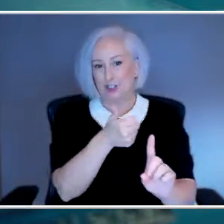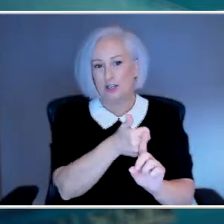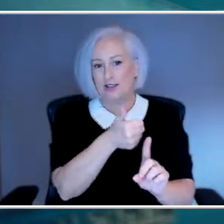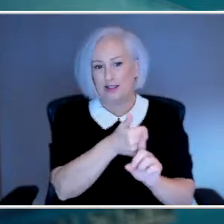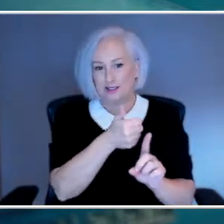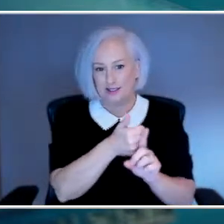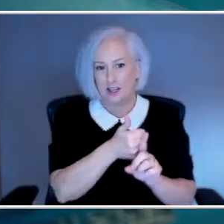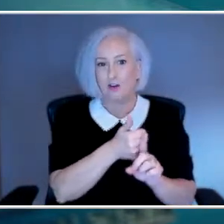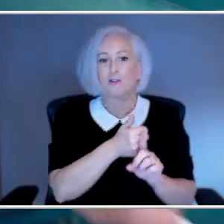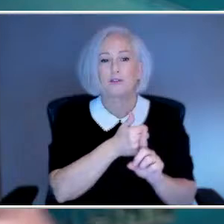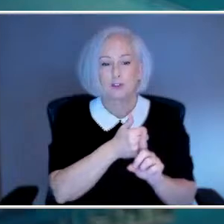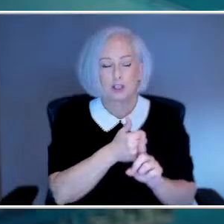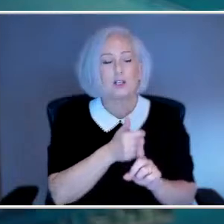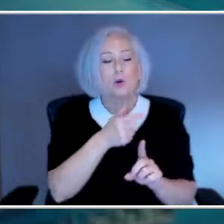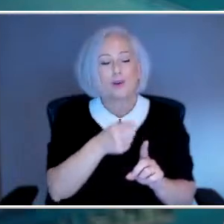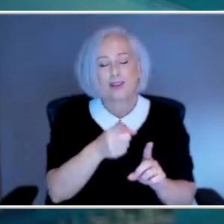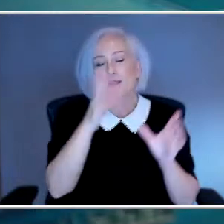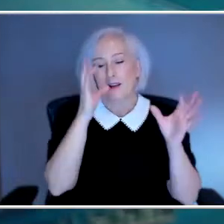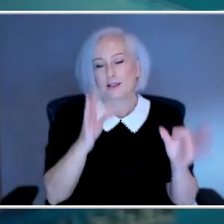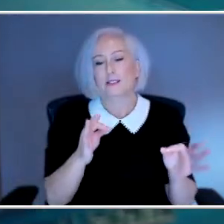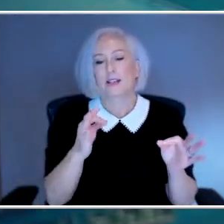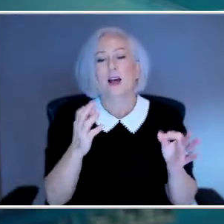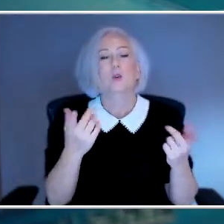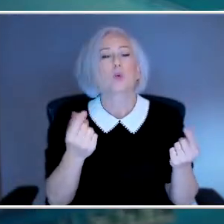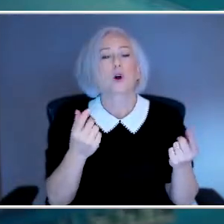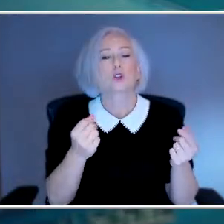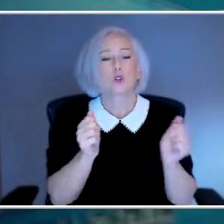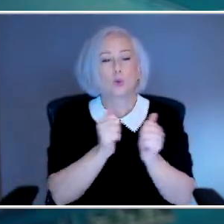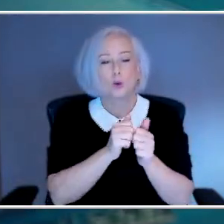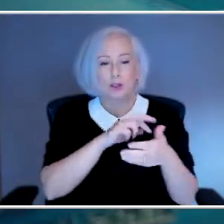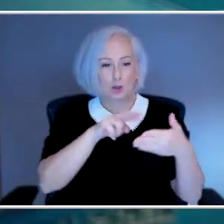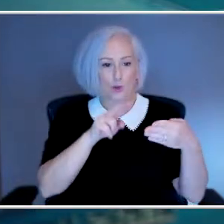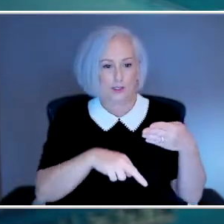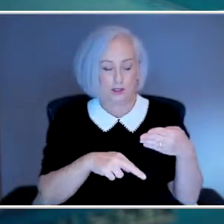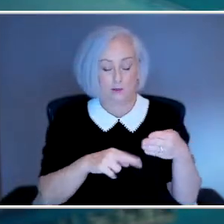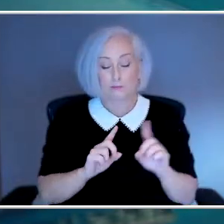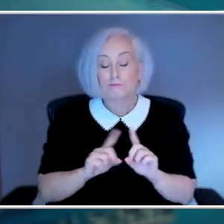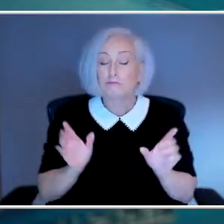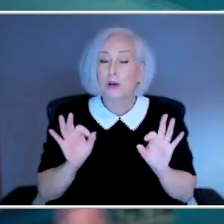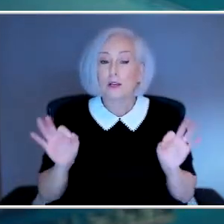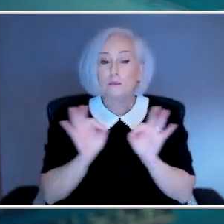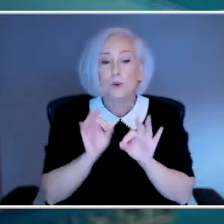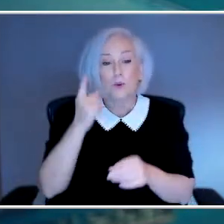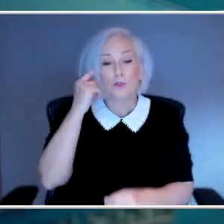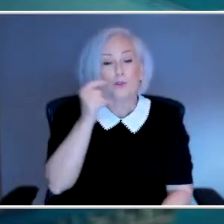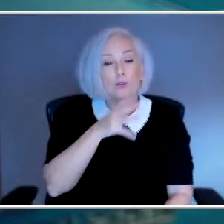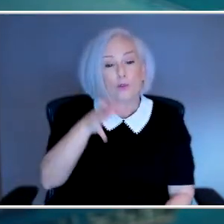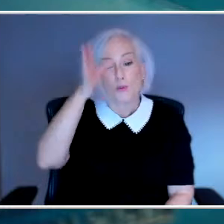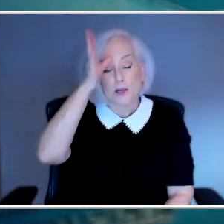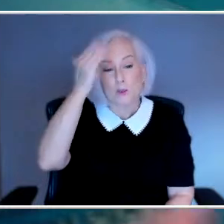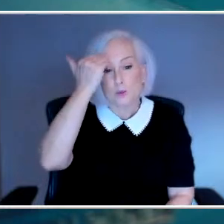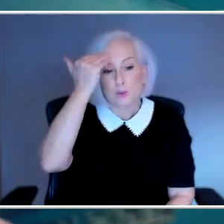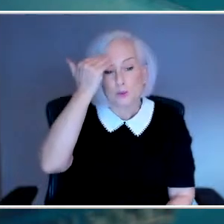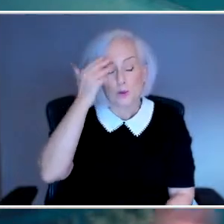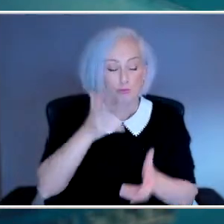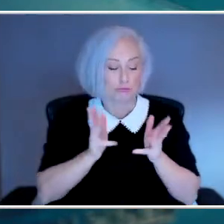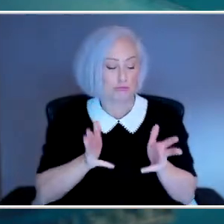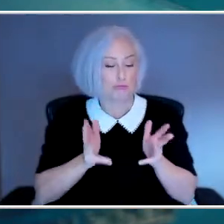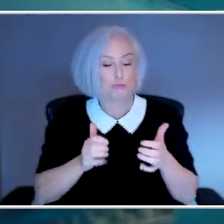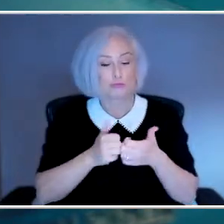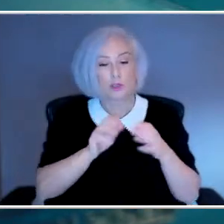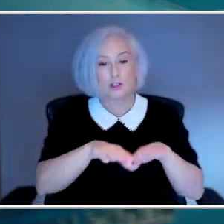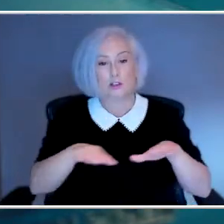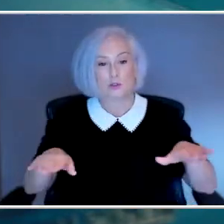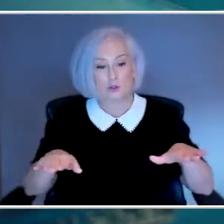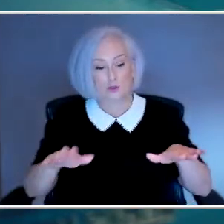But it is important for parents to know and to be able to speak to their children about that and help kind of guide them through